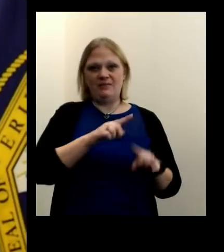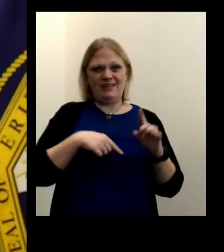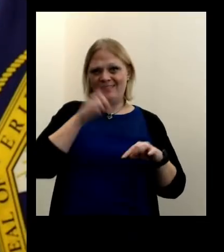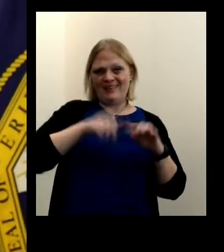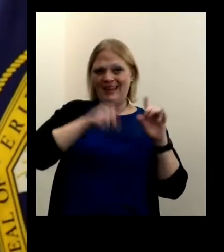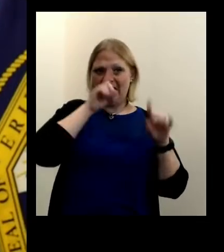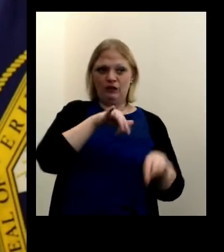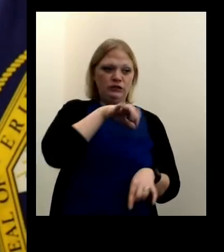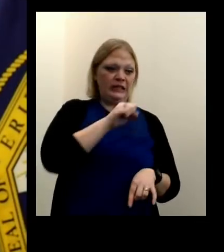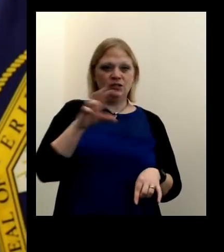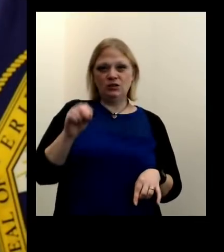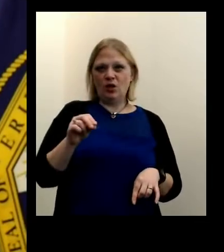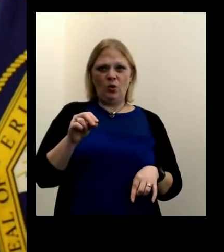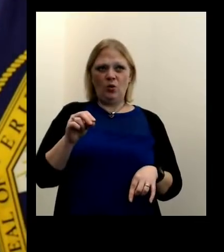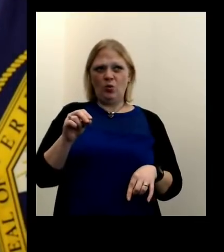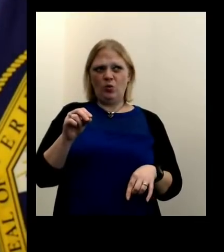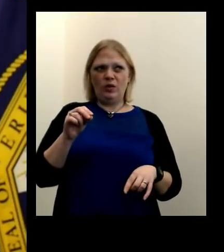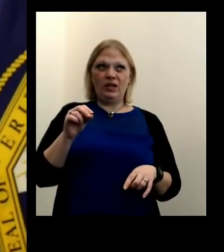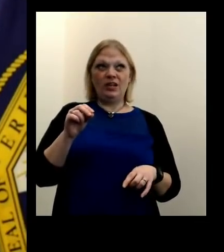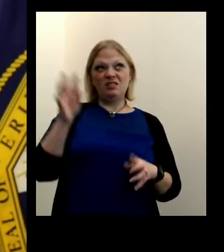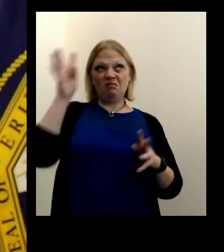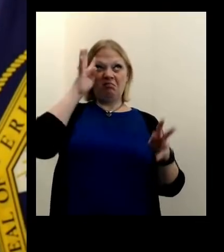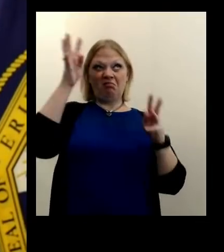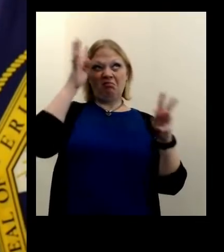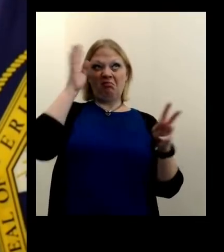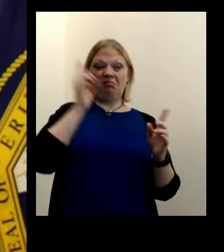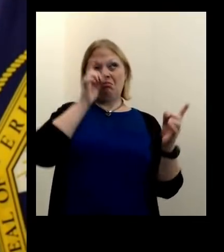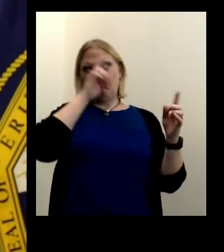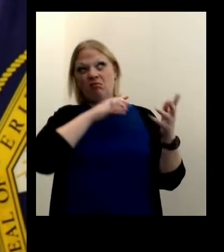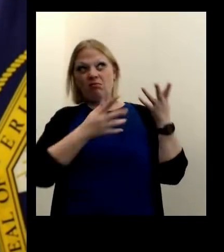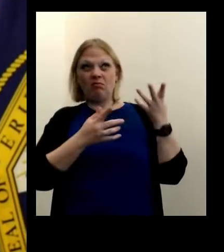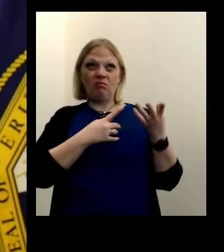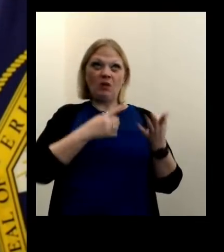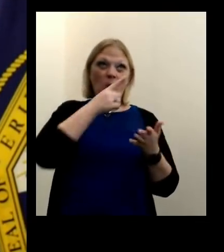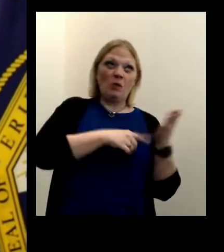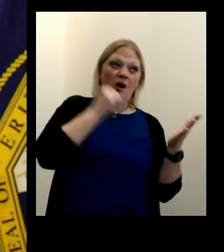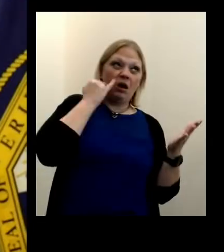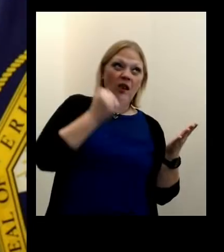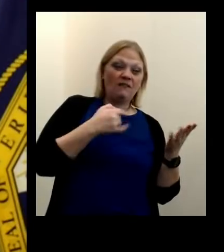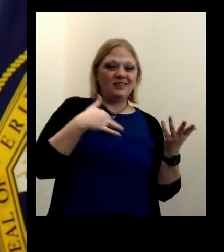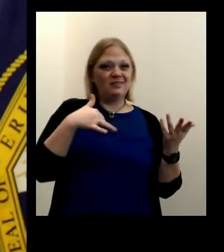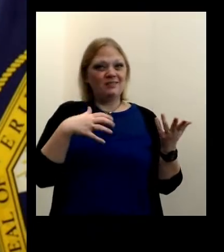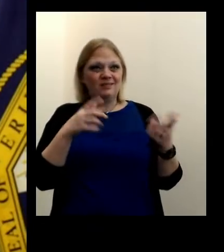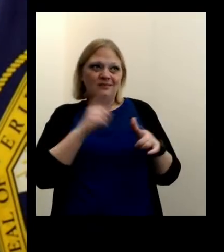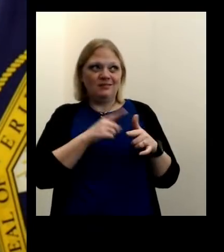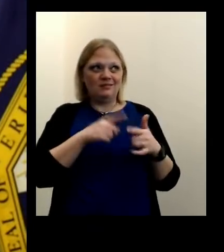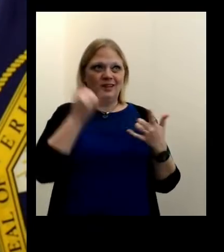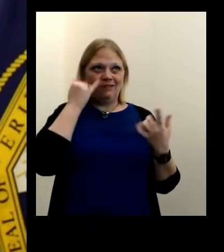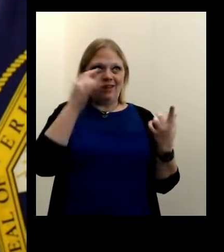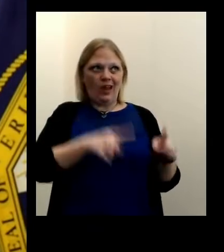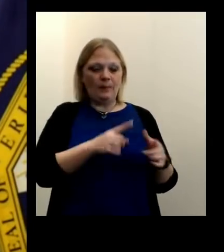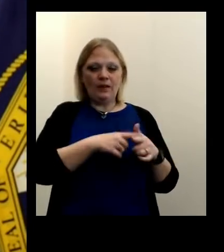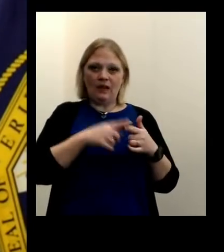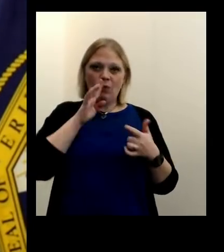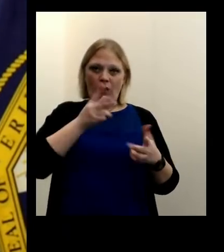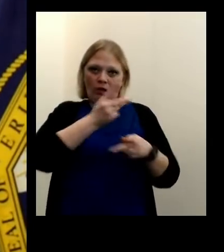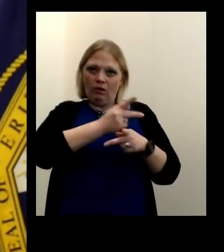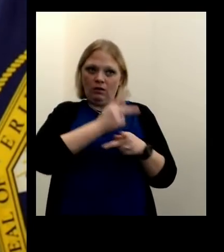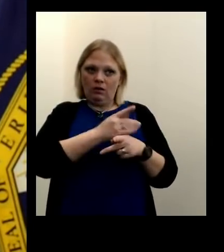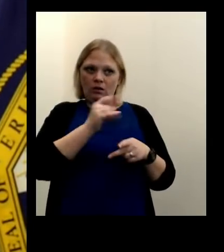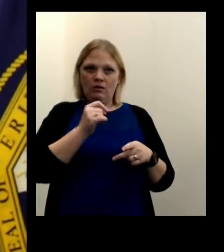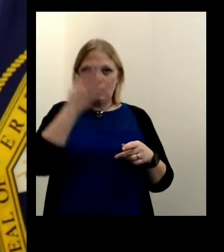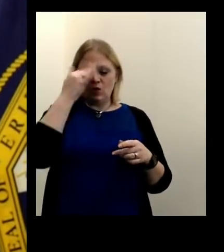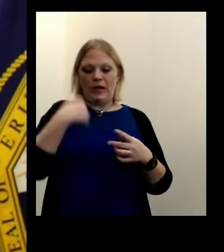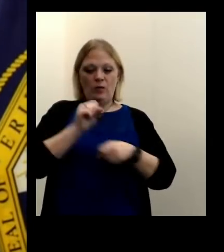question yes or no. It's a hypothetical. We're hoping it doesn't get that high. If it does, we'll have to deal with it. And that's why we're working behind the scenes on those